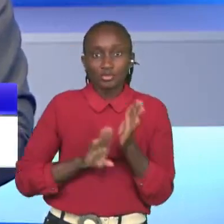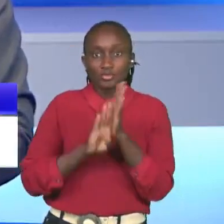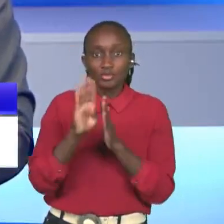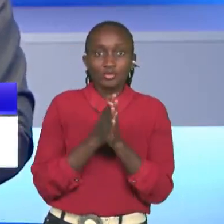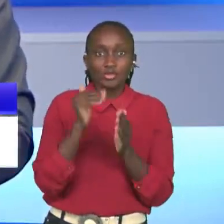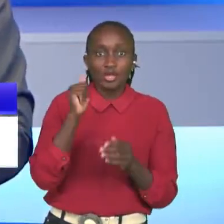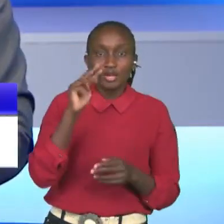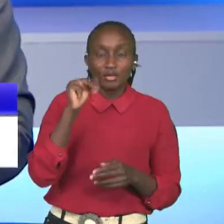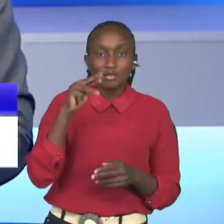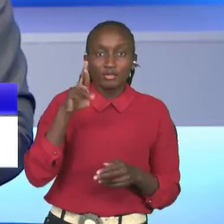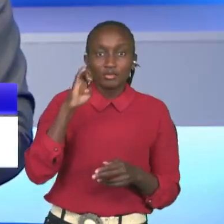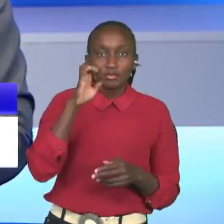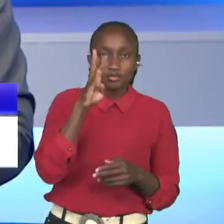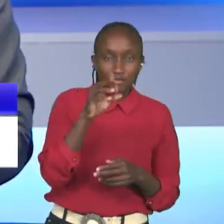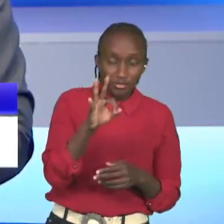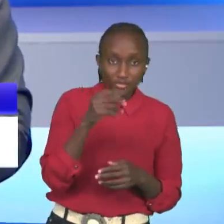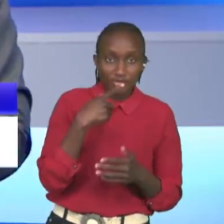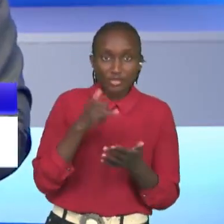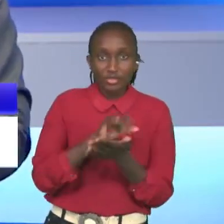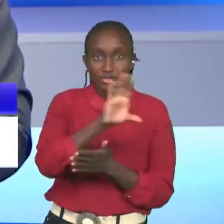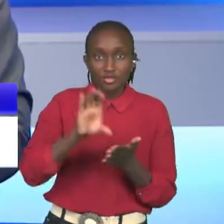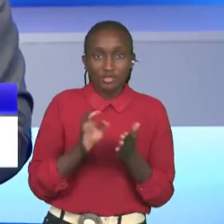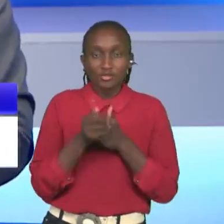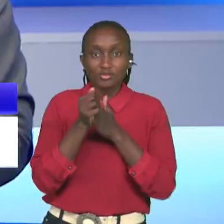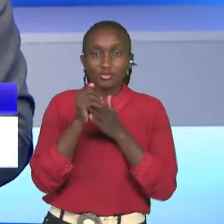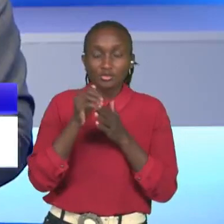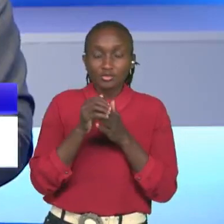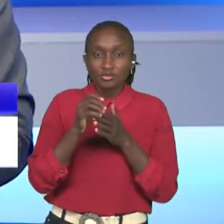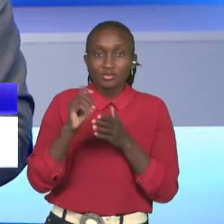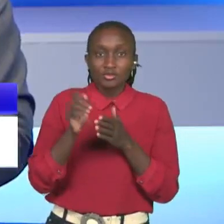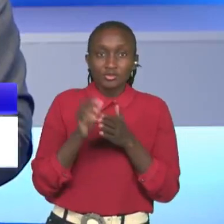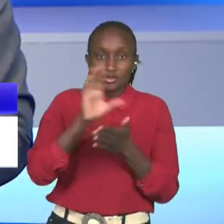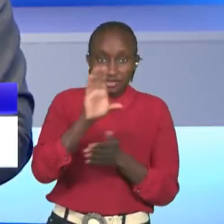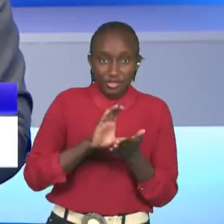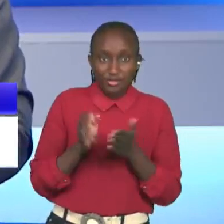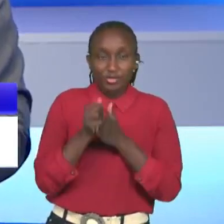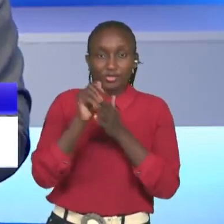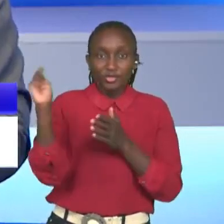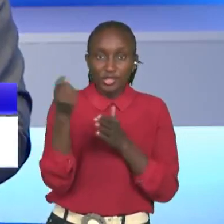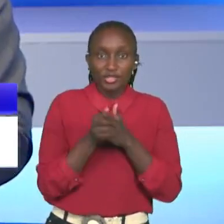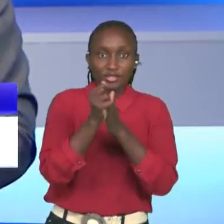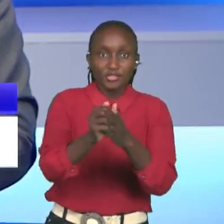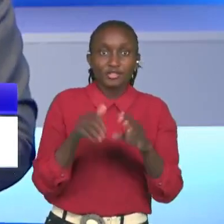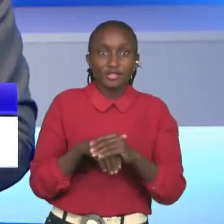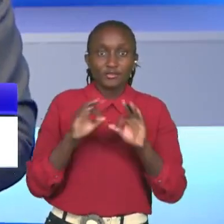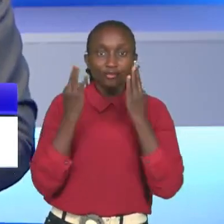AMREF Kenya, which further notes that Central Kenya leads at 70% in contraceptives use in the